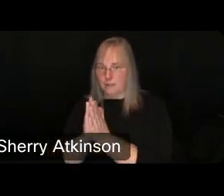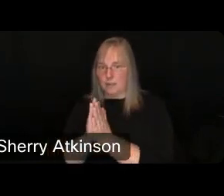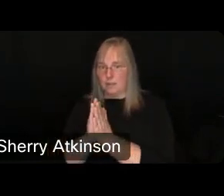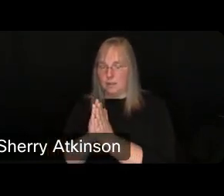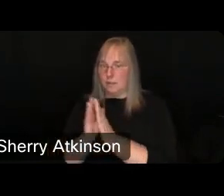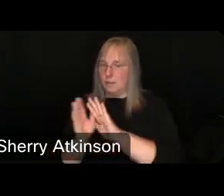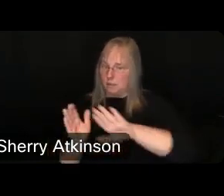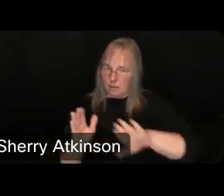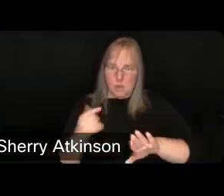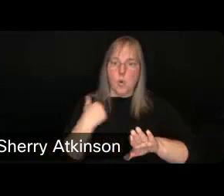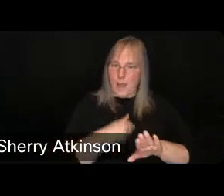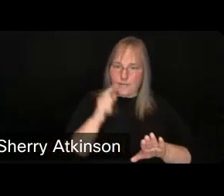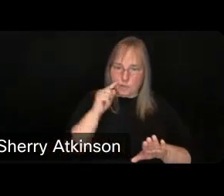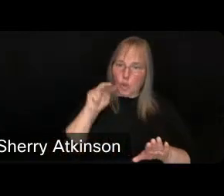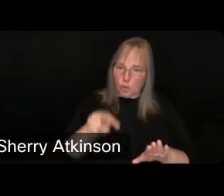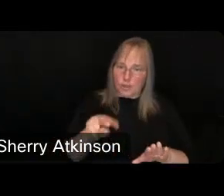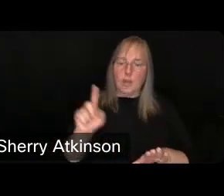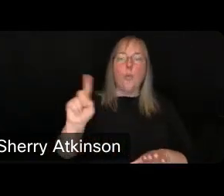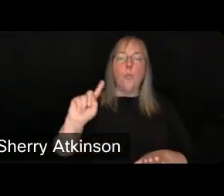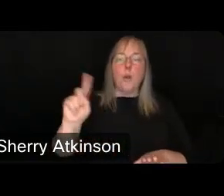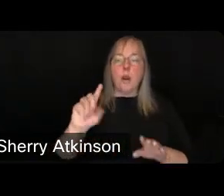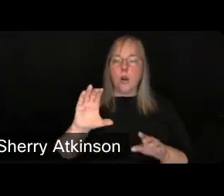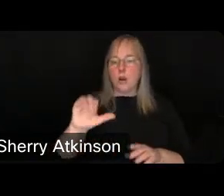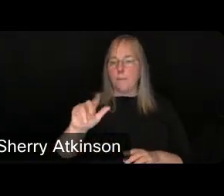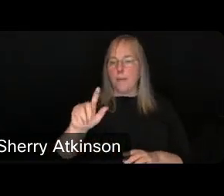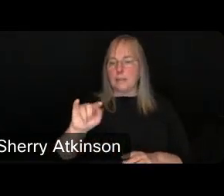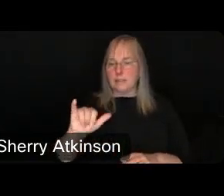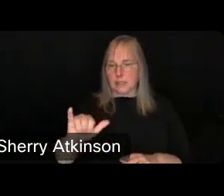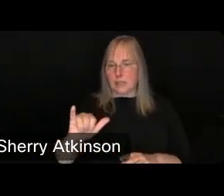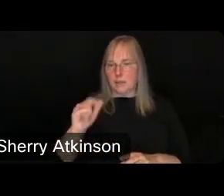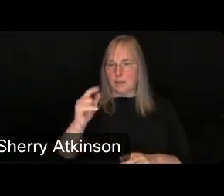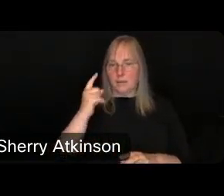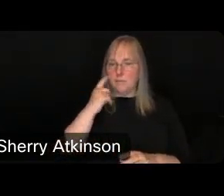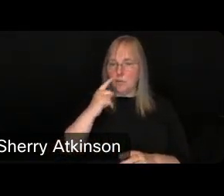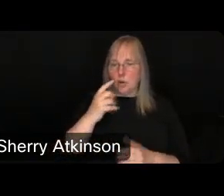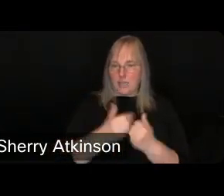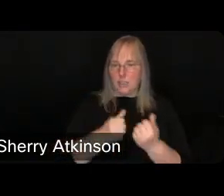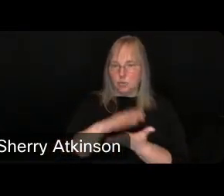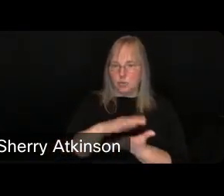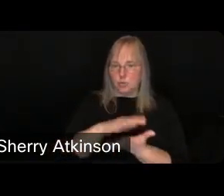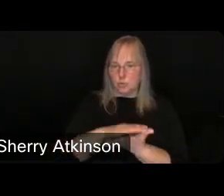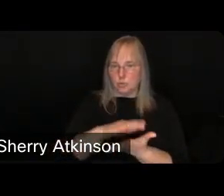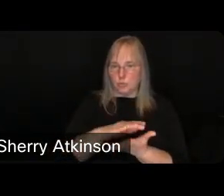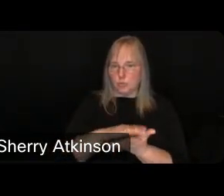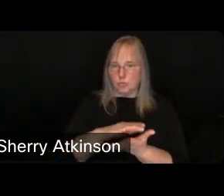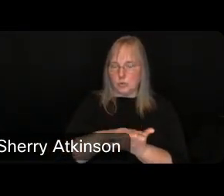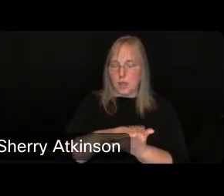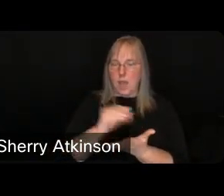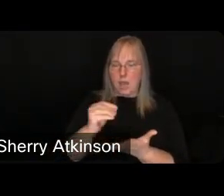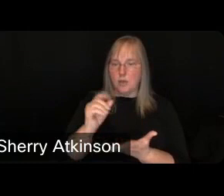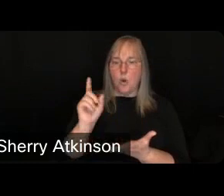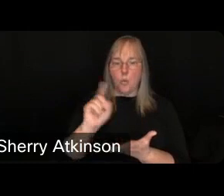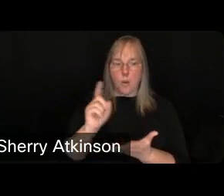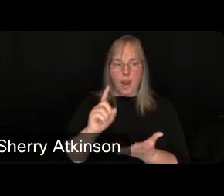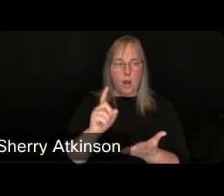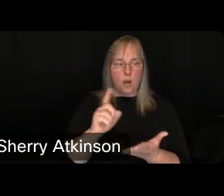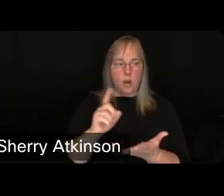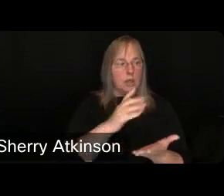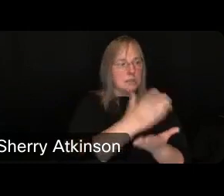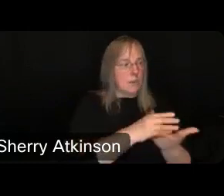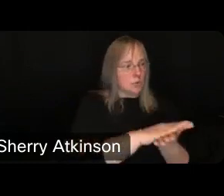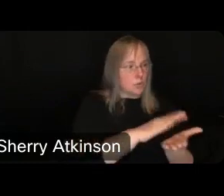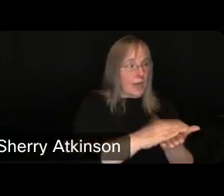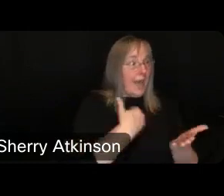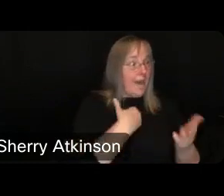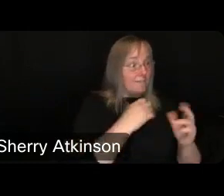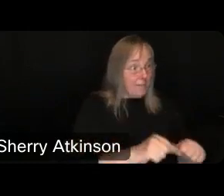at it based on where the capacity is that's filling the schools and where the capacity is that is not, as opposed to